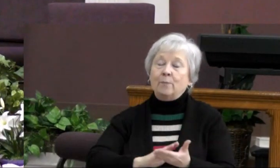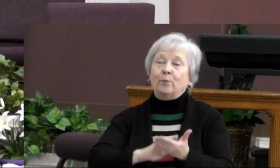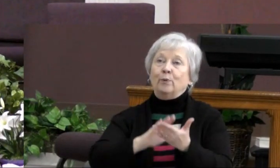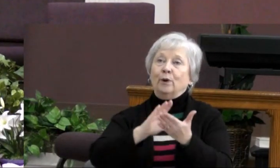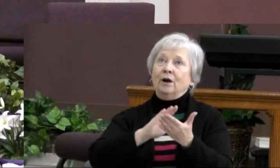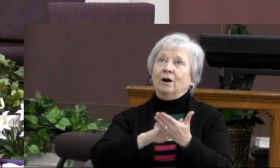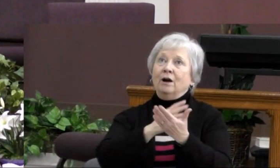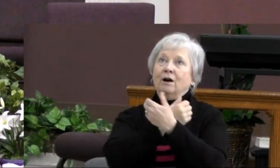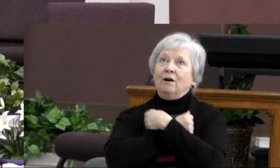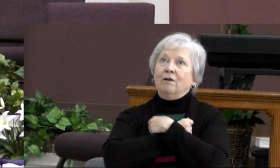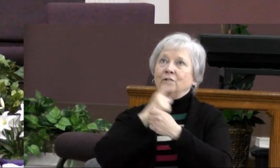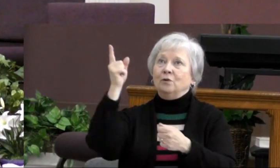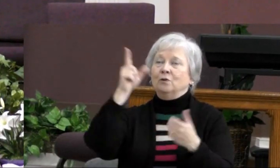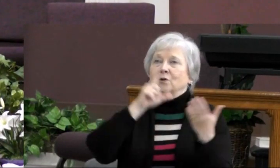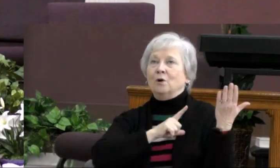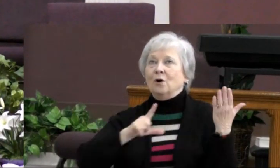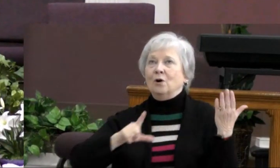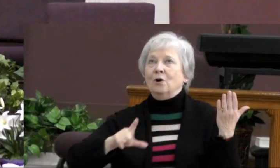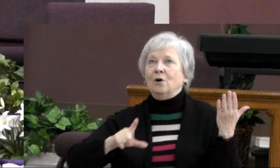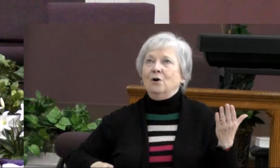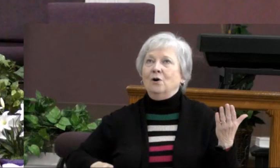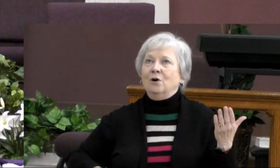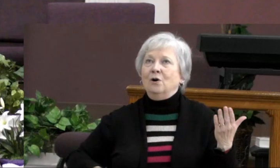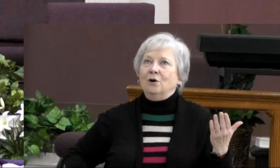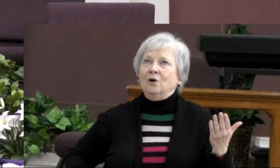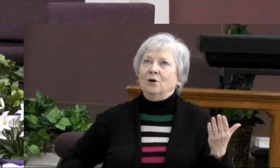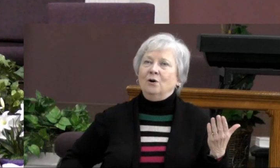I love you,